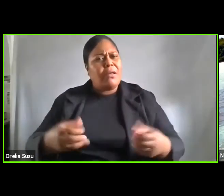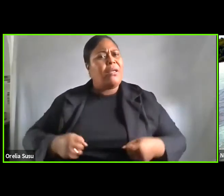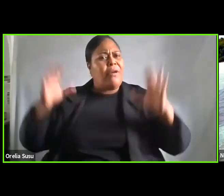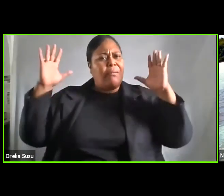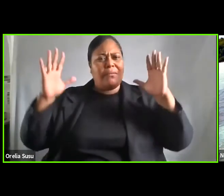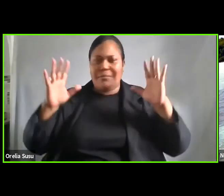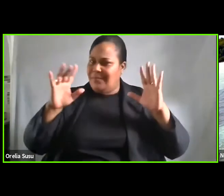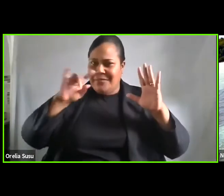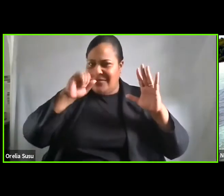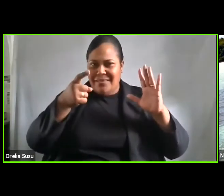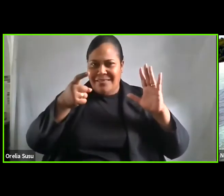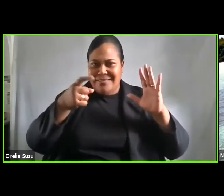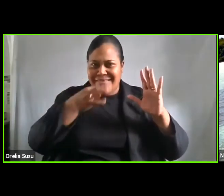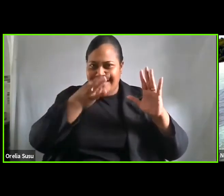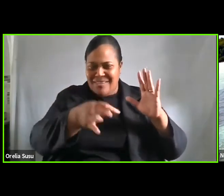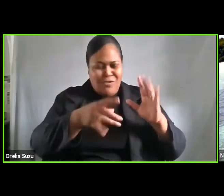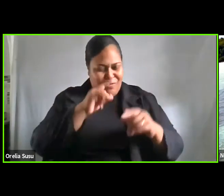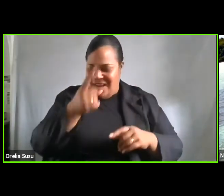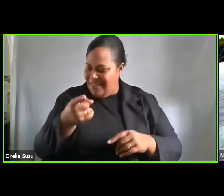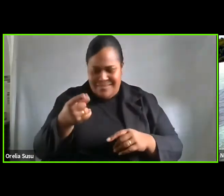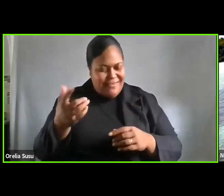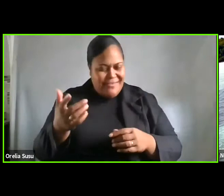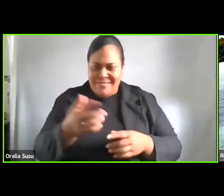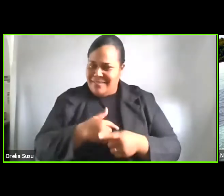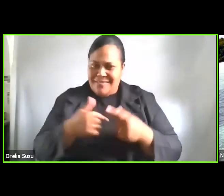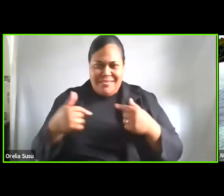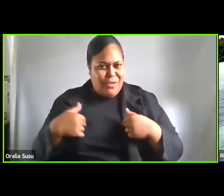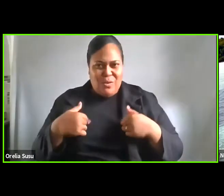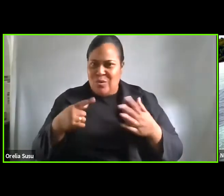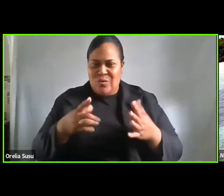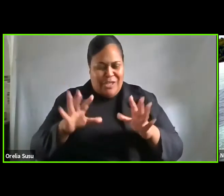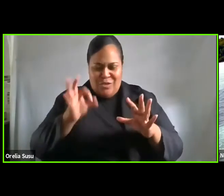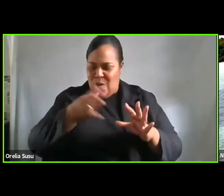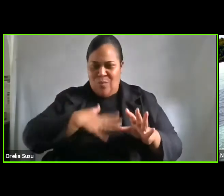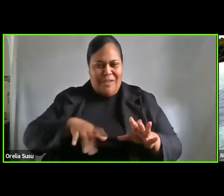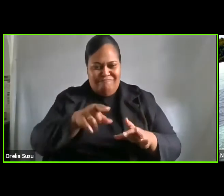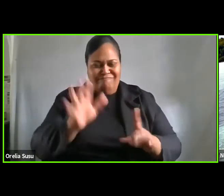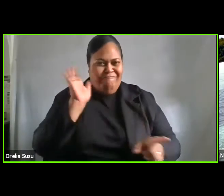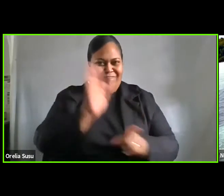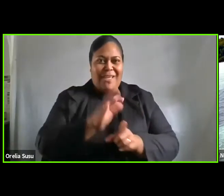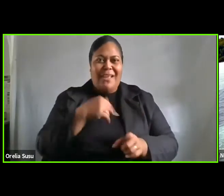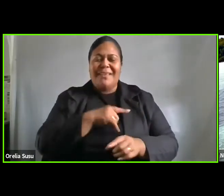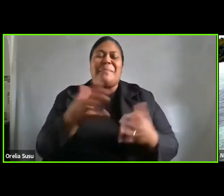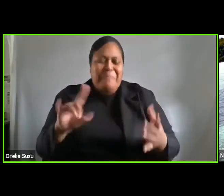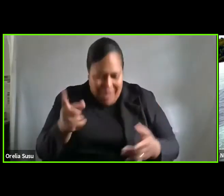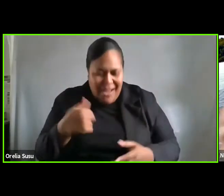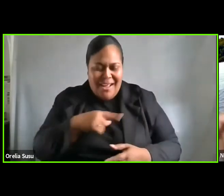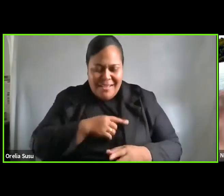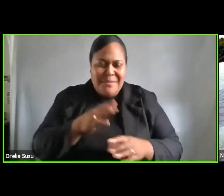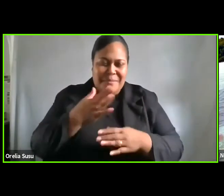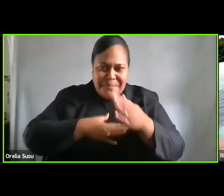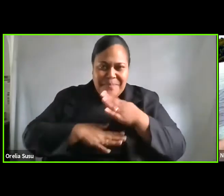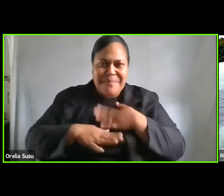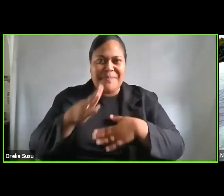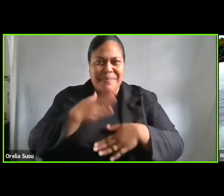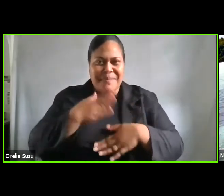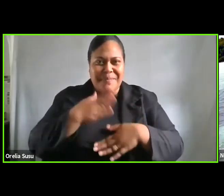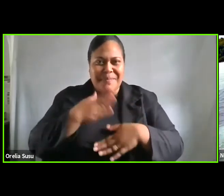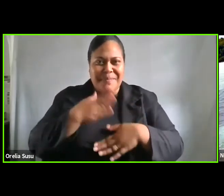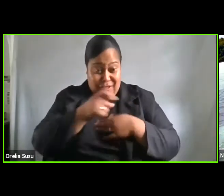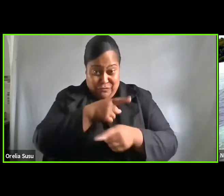to be an easy task we always say in diva we are not knitting socks this is really tough work so if we are going to change the world